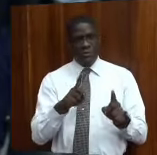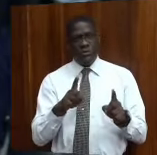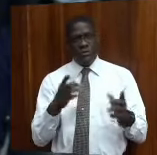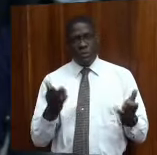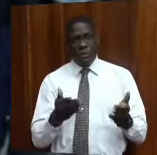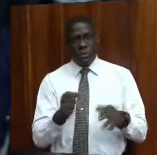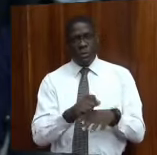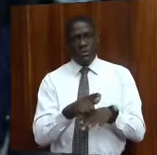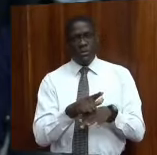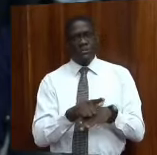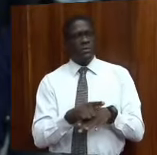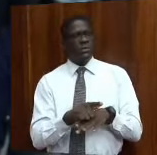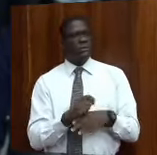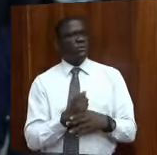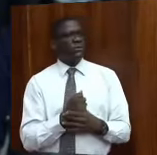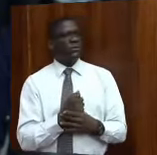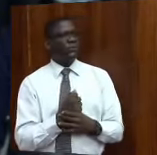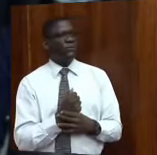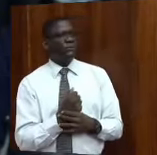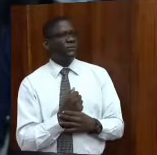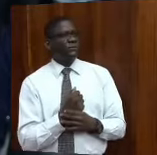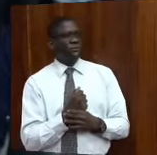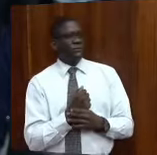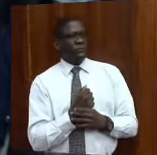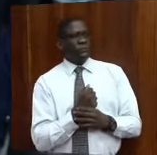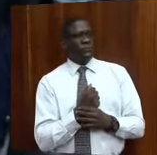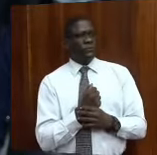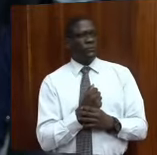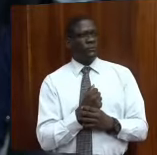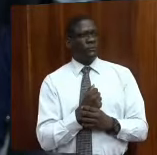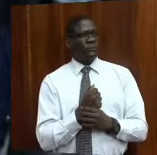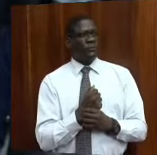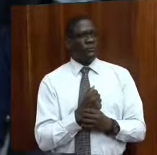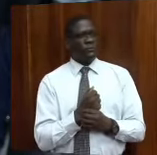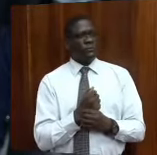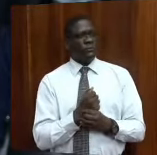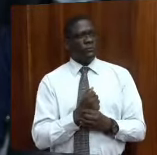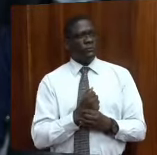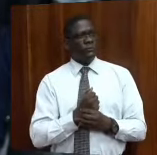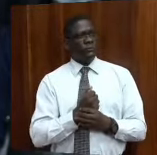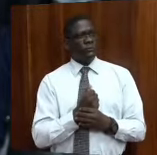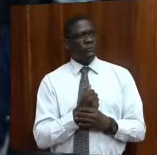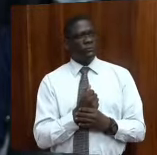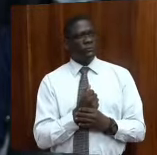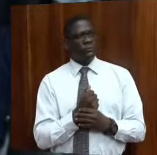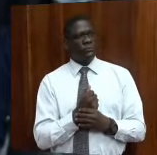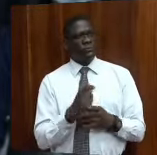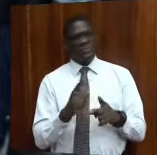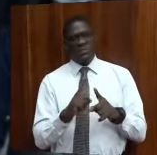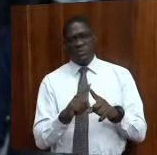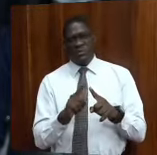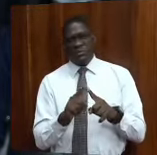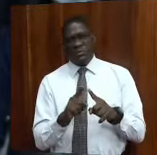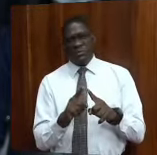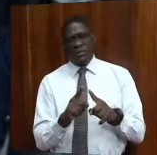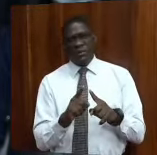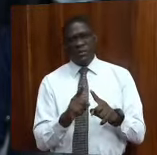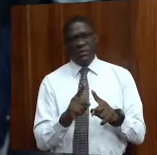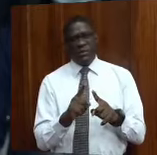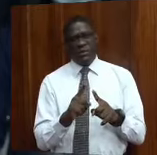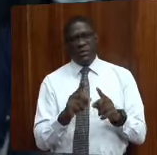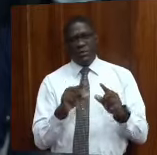6.8 from IDA, Strategic Climate Fund, 81 million from the World Bank Development Policy Credit, 8.5